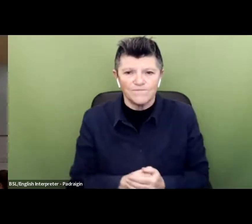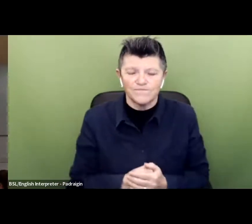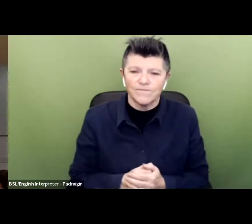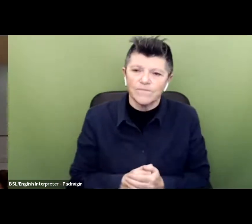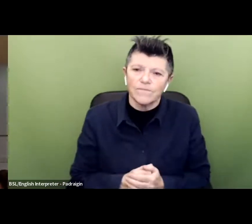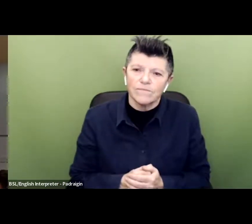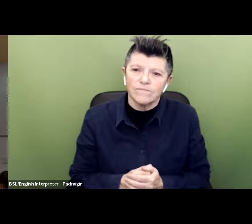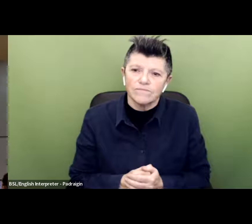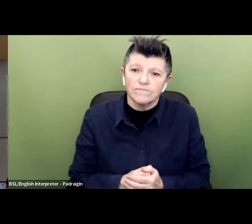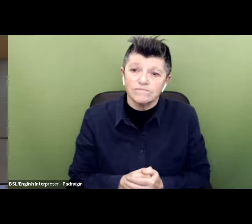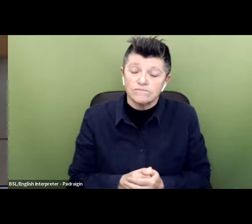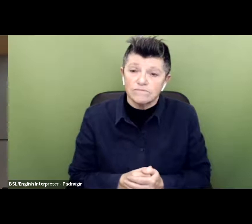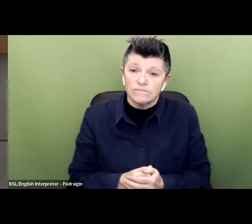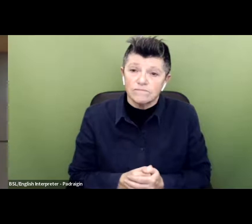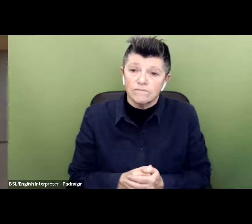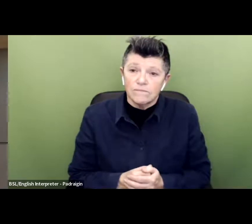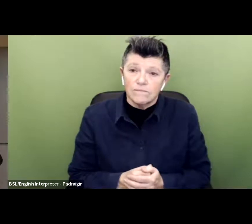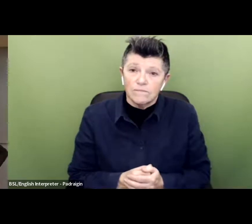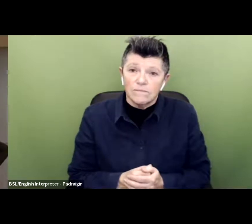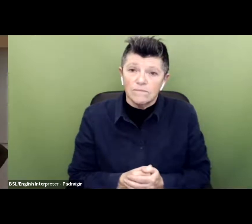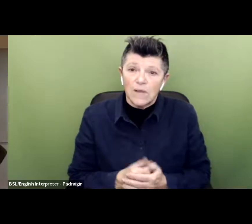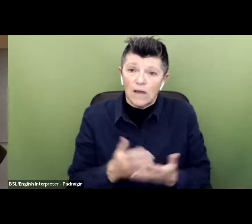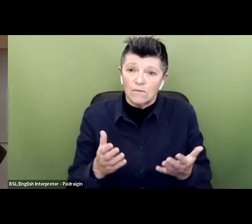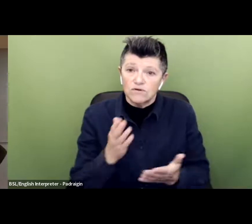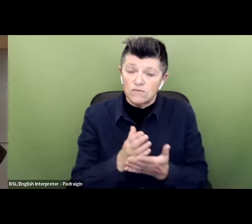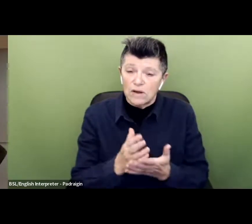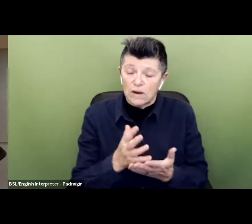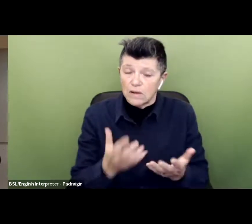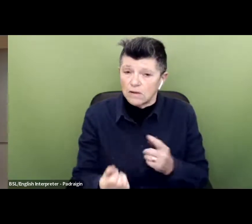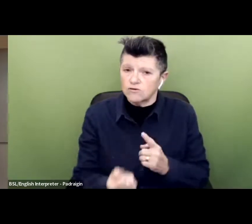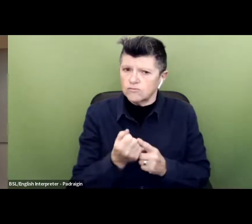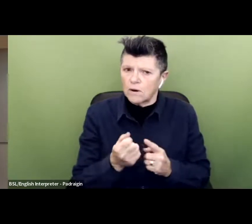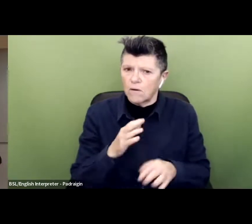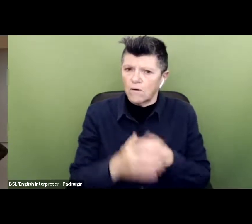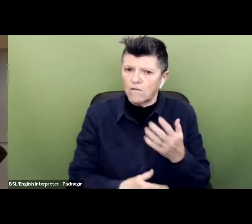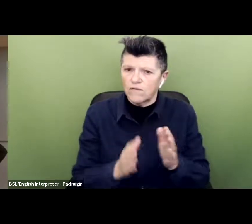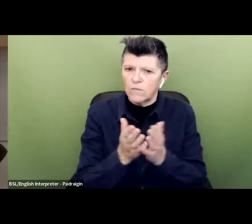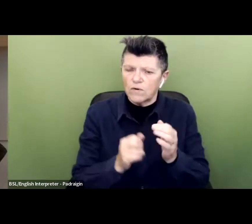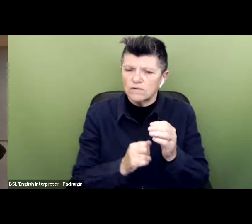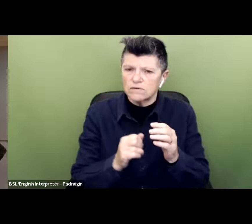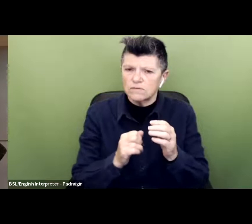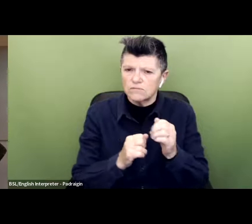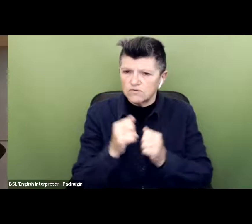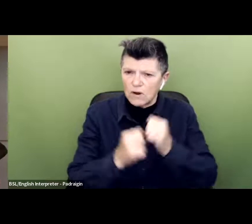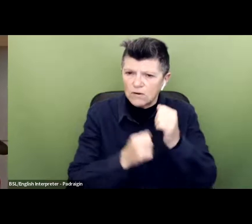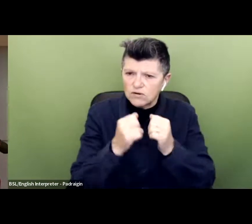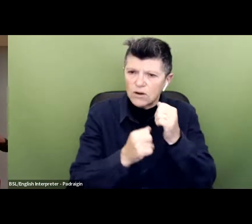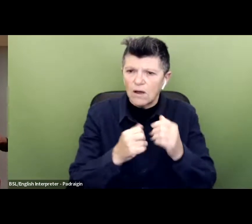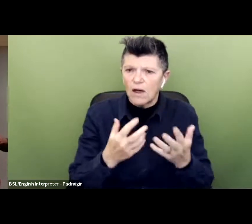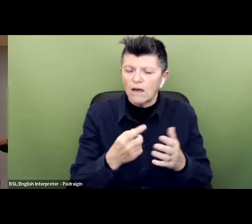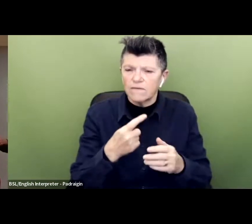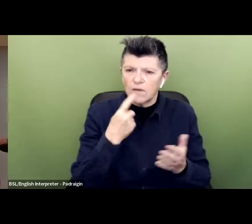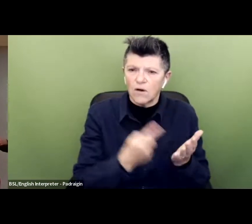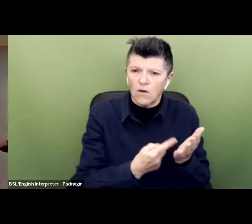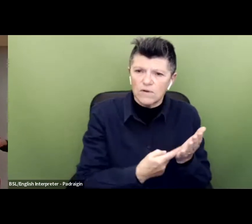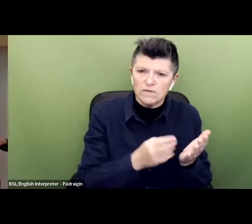I was very struck by the framing of the book, and also the comments Bart made at the beginning about the longer-term